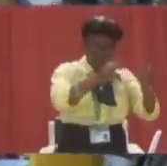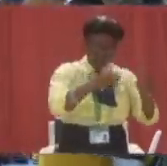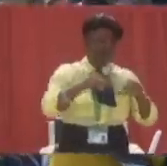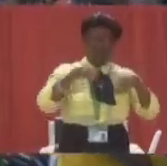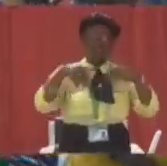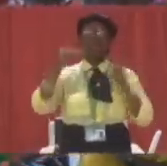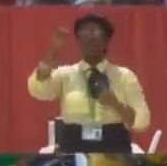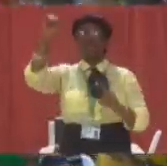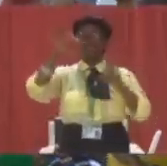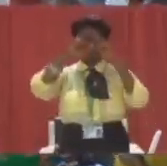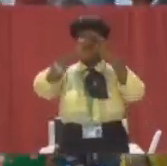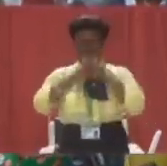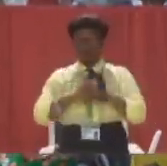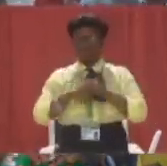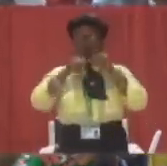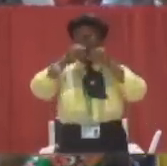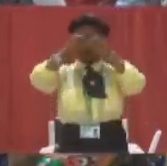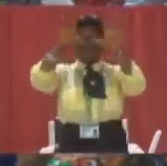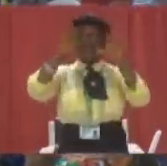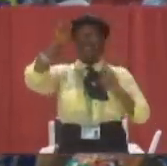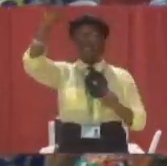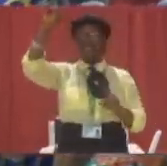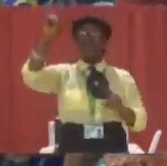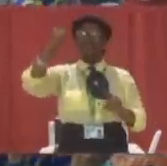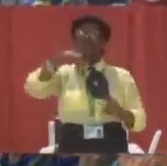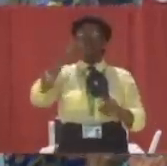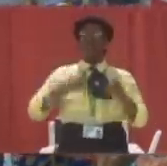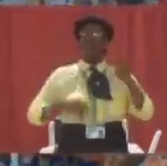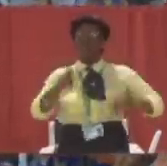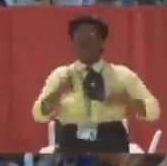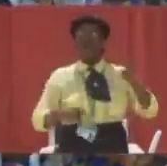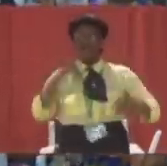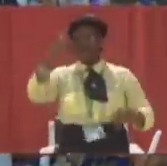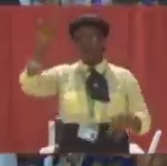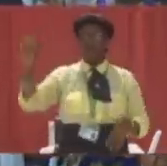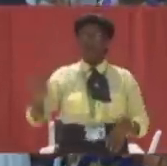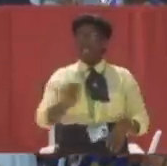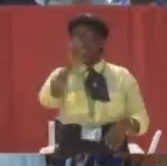Bless Him who reigns forever.